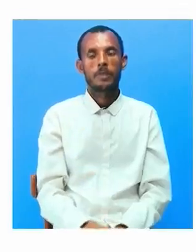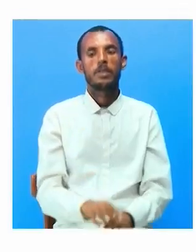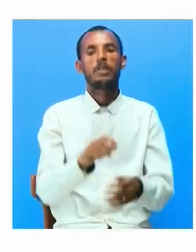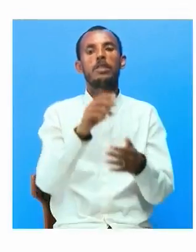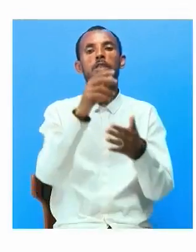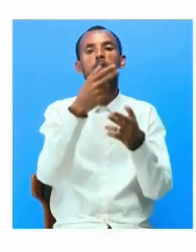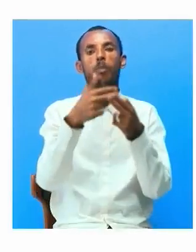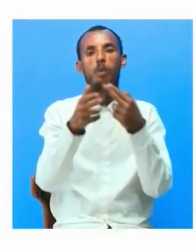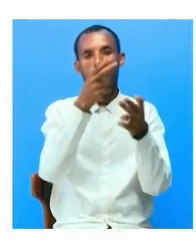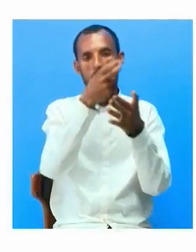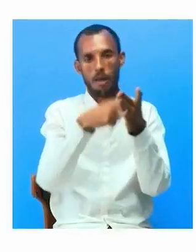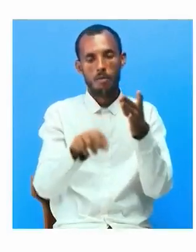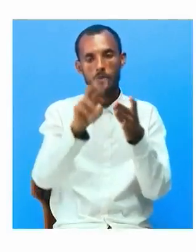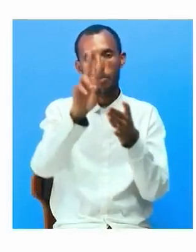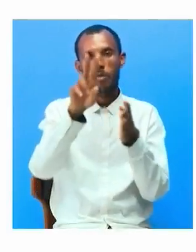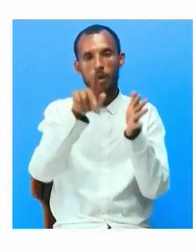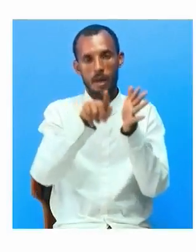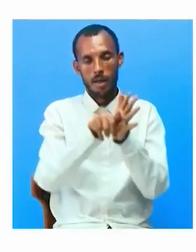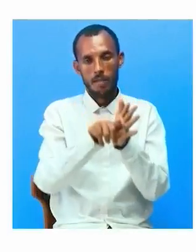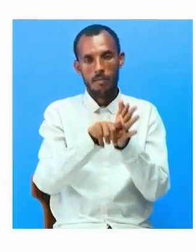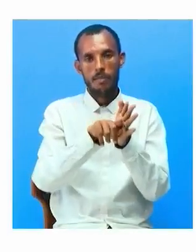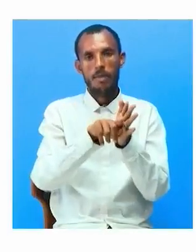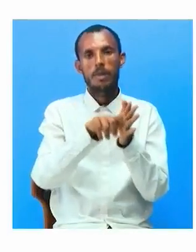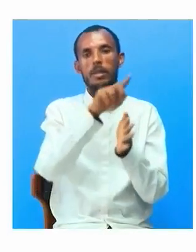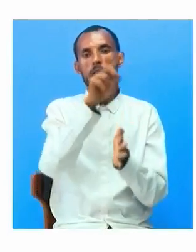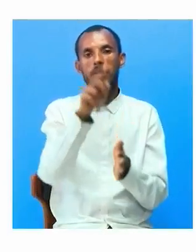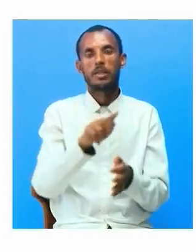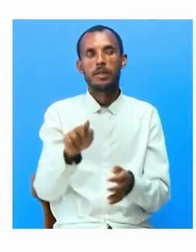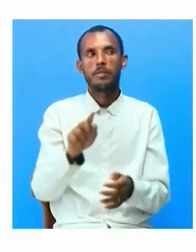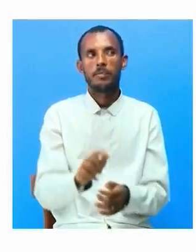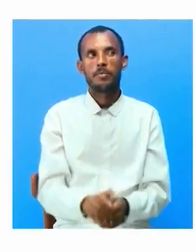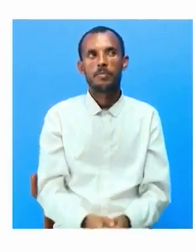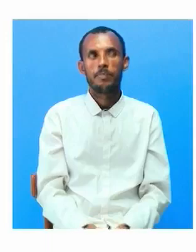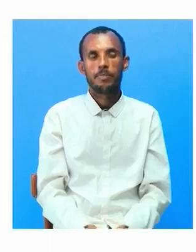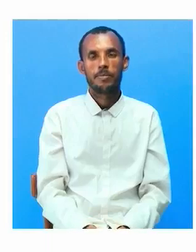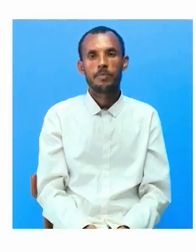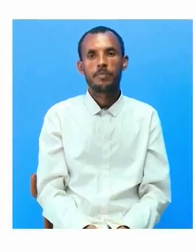The product of two negative integers